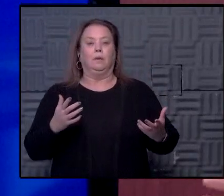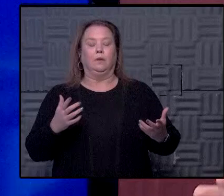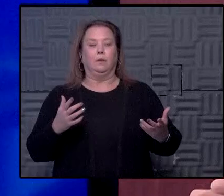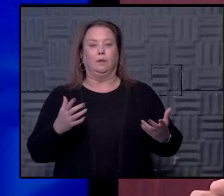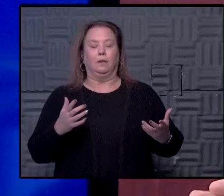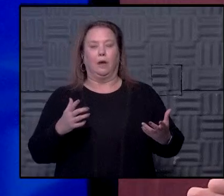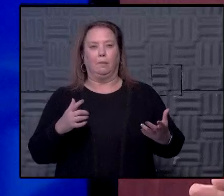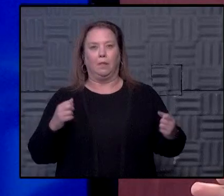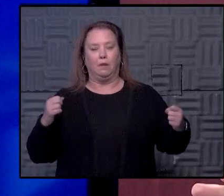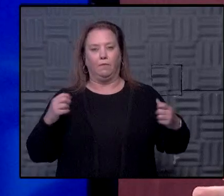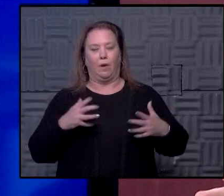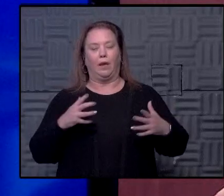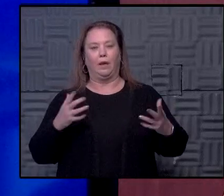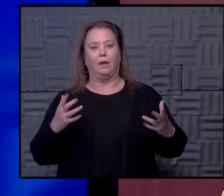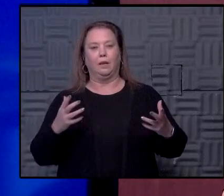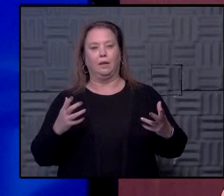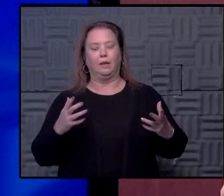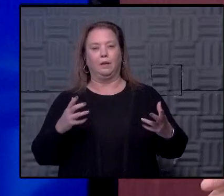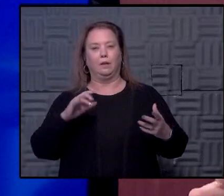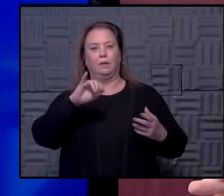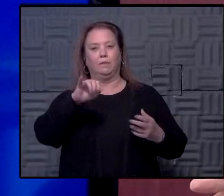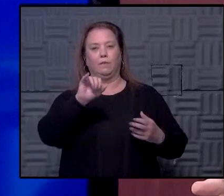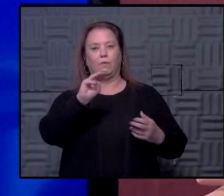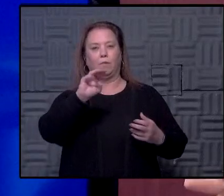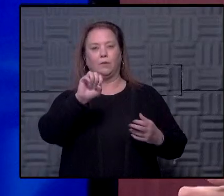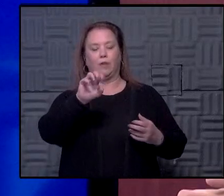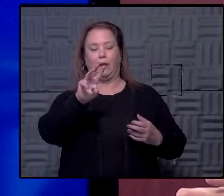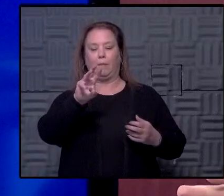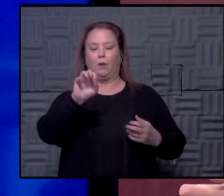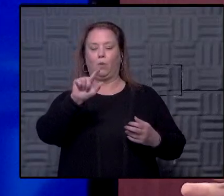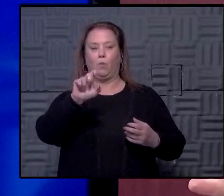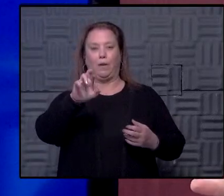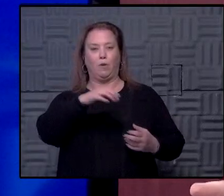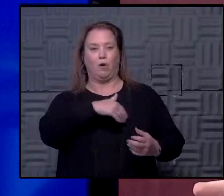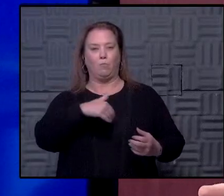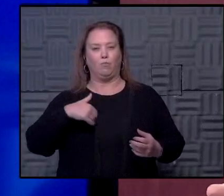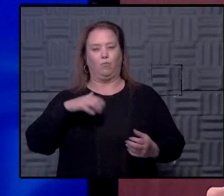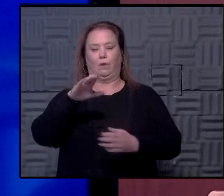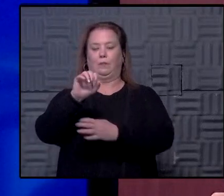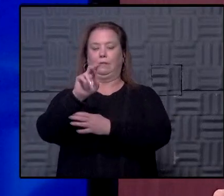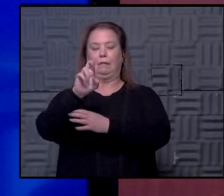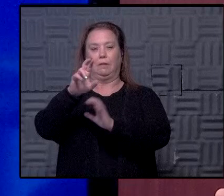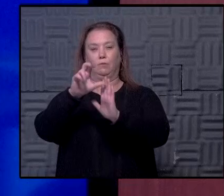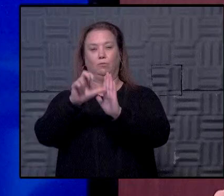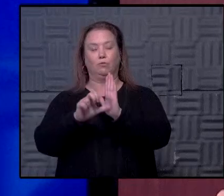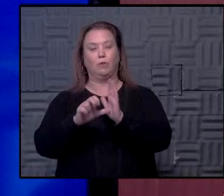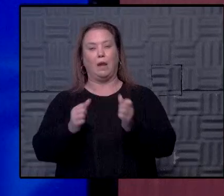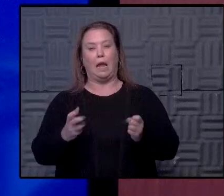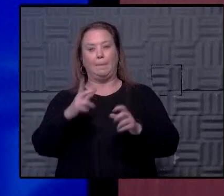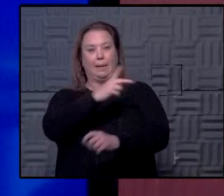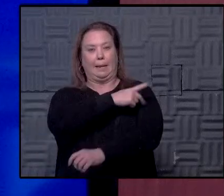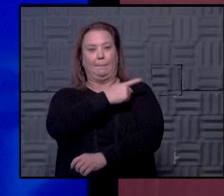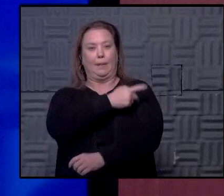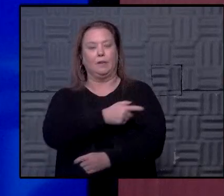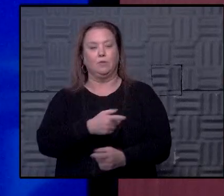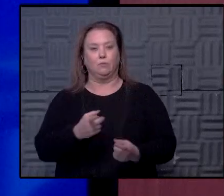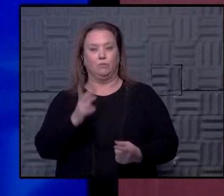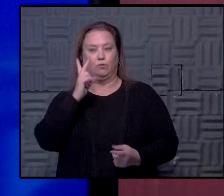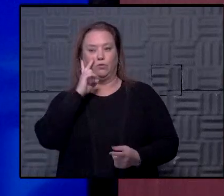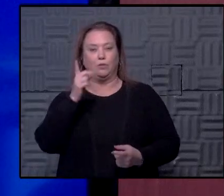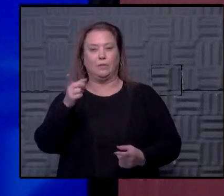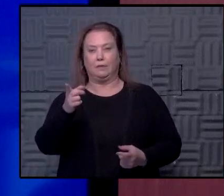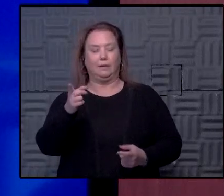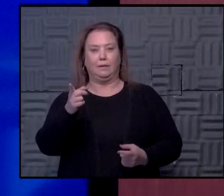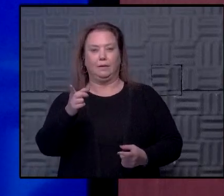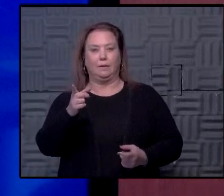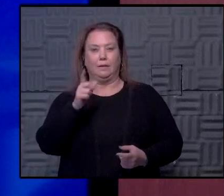I'm haunted by those words from Jamie Wagner, our breast cancer surgeon here, the other day, and talking about how many patients she's seeing right now